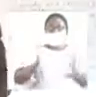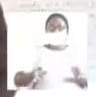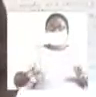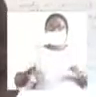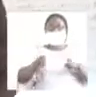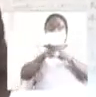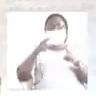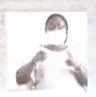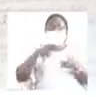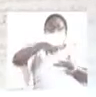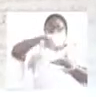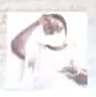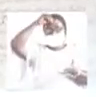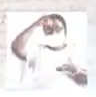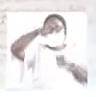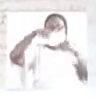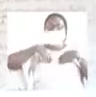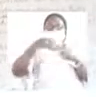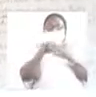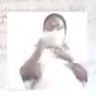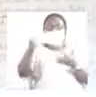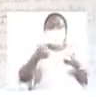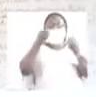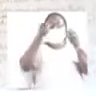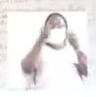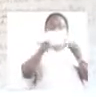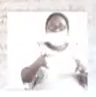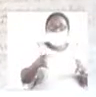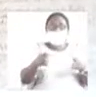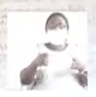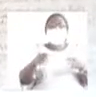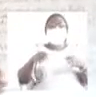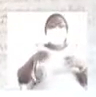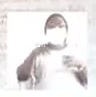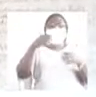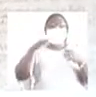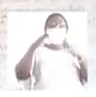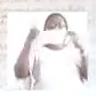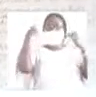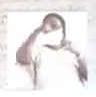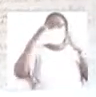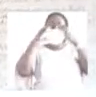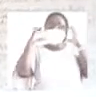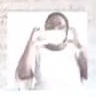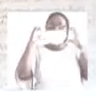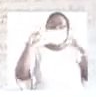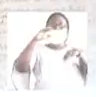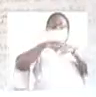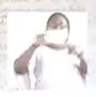study, who has purchased several dozens of fixed mass at various prices.